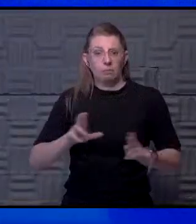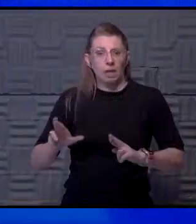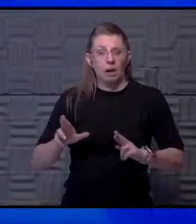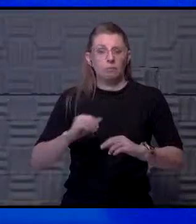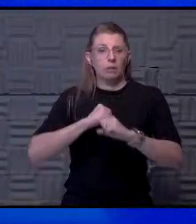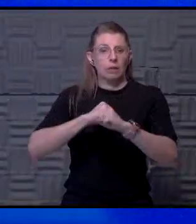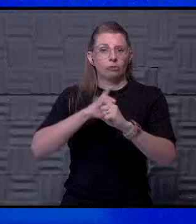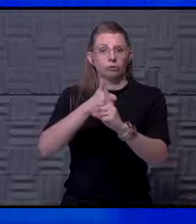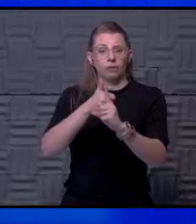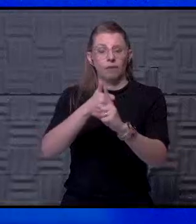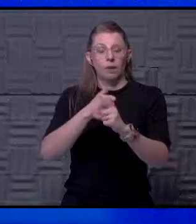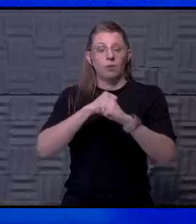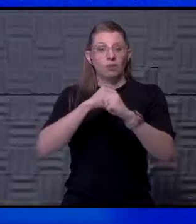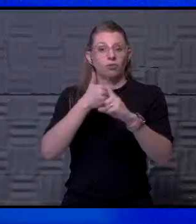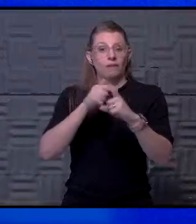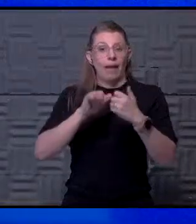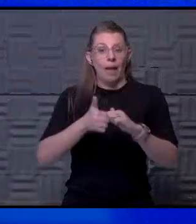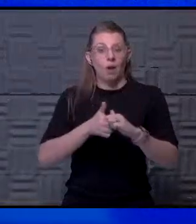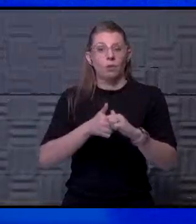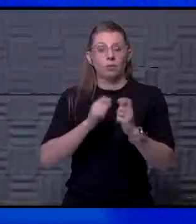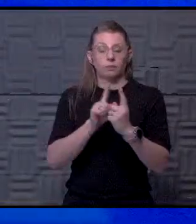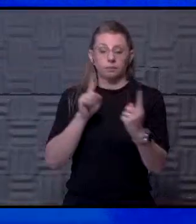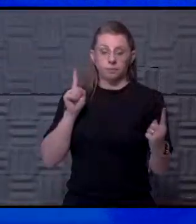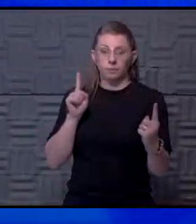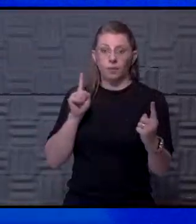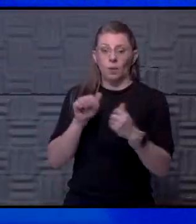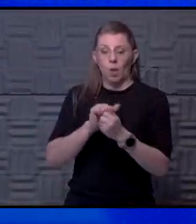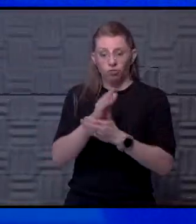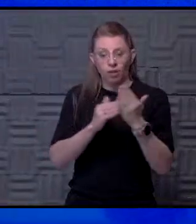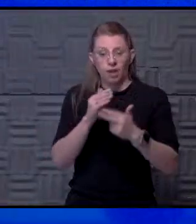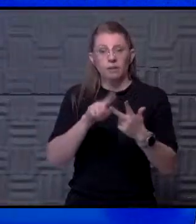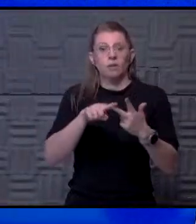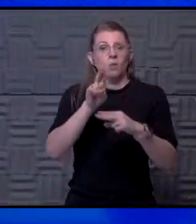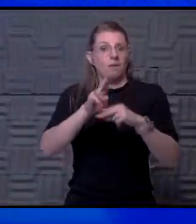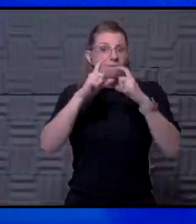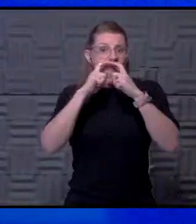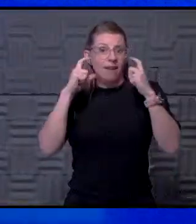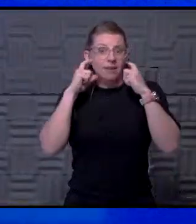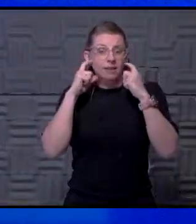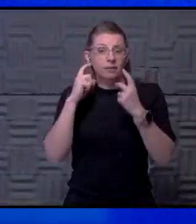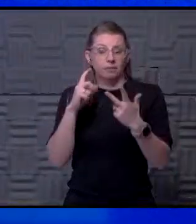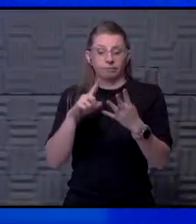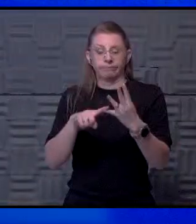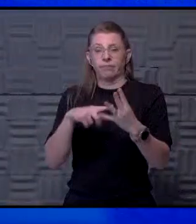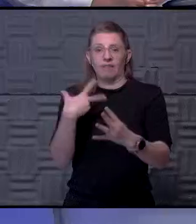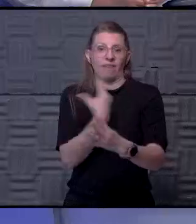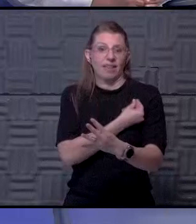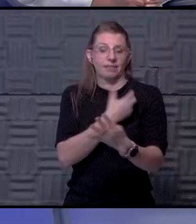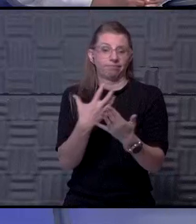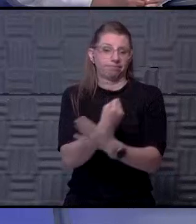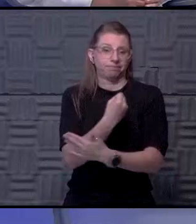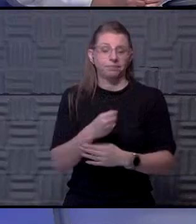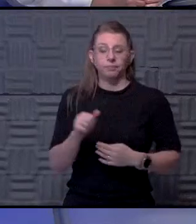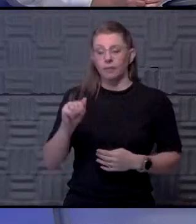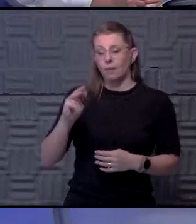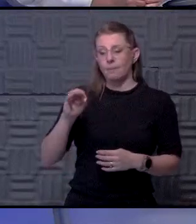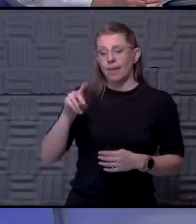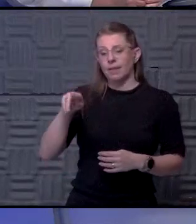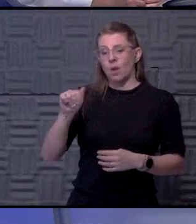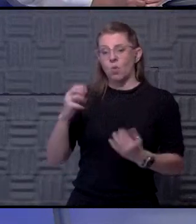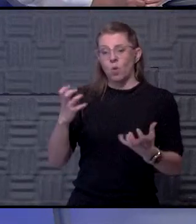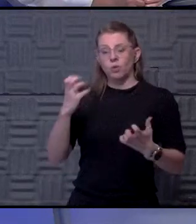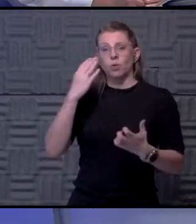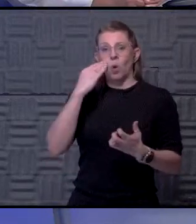yourself. The way you protect yourself is, keep your distance, wash your hands, wear your mask, and get your vaccine. Amanda wants to know, when they talk